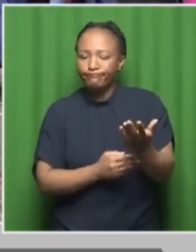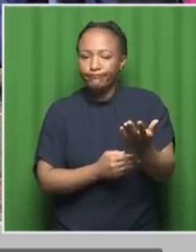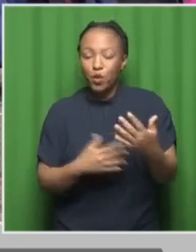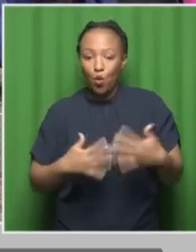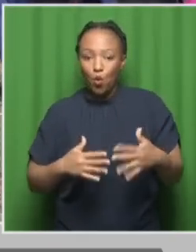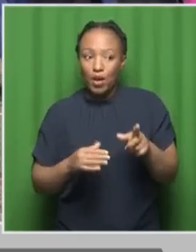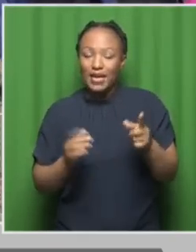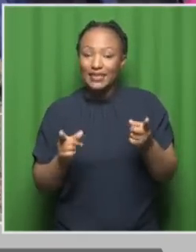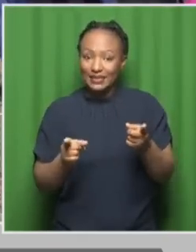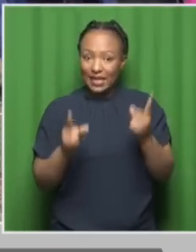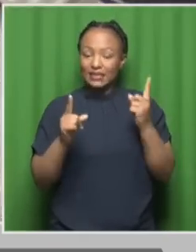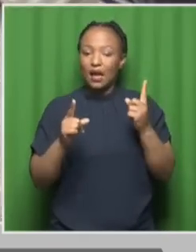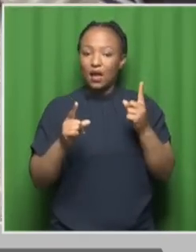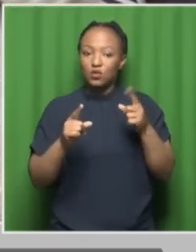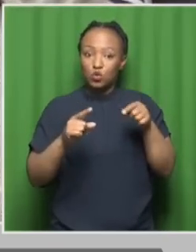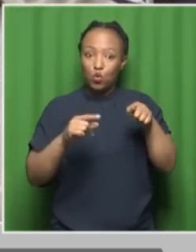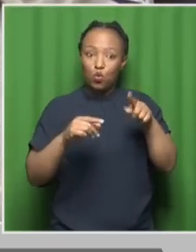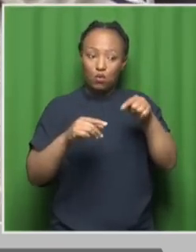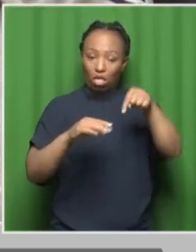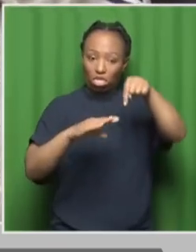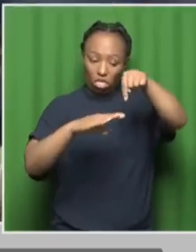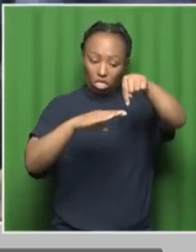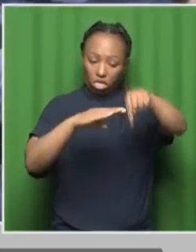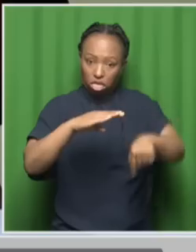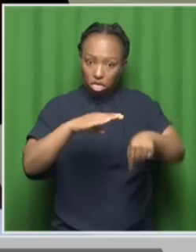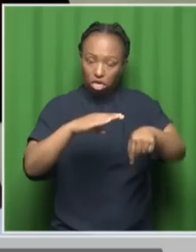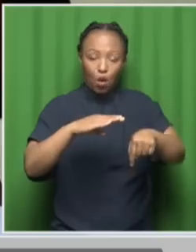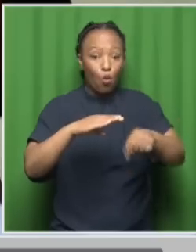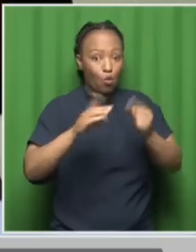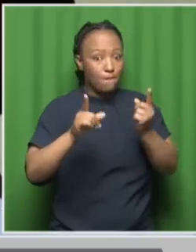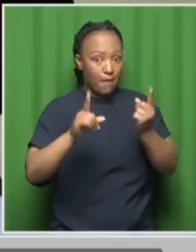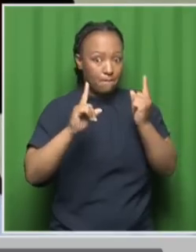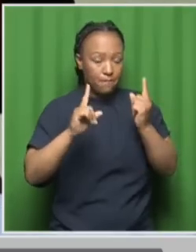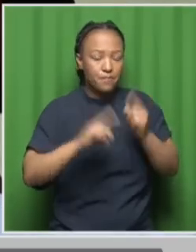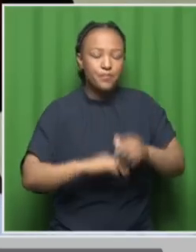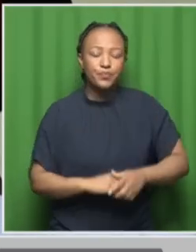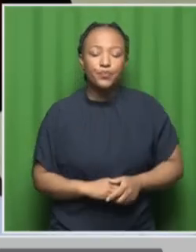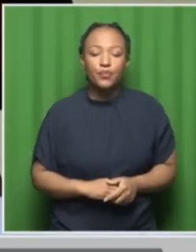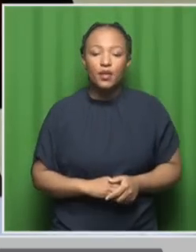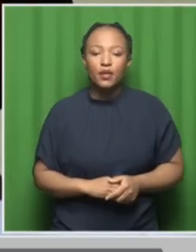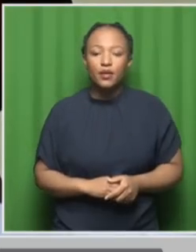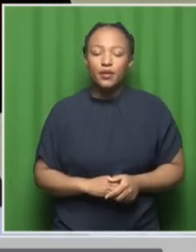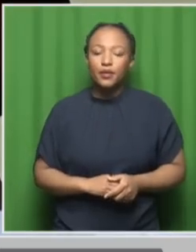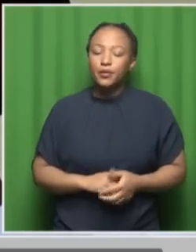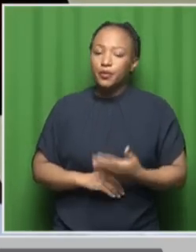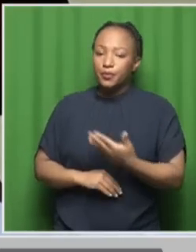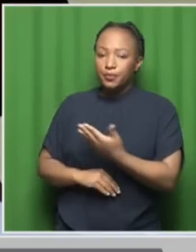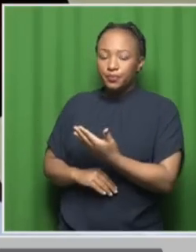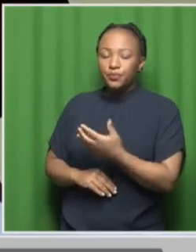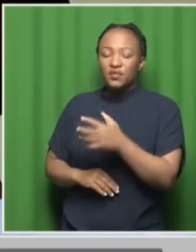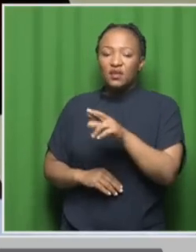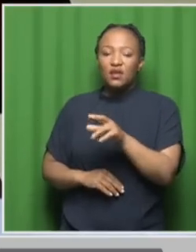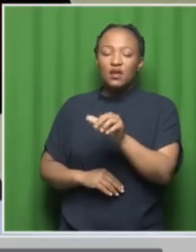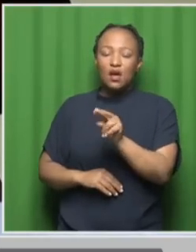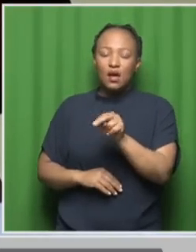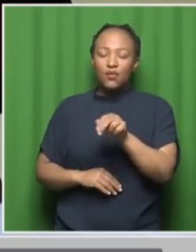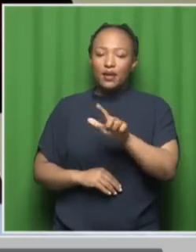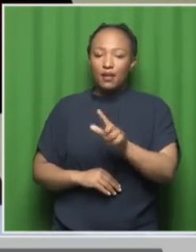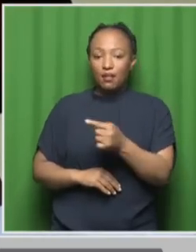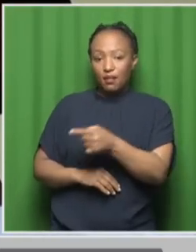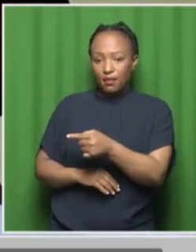dangerous to go down into these shafts. Randall, as far as you know, just how big